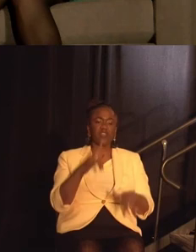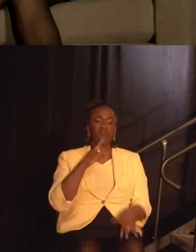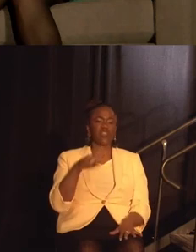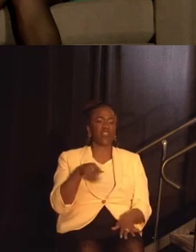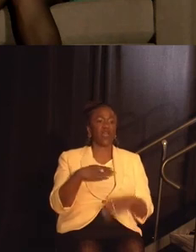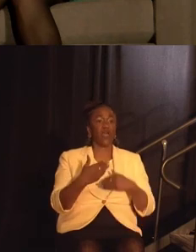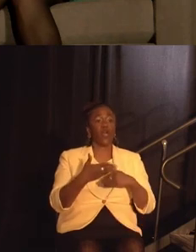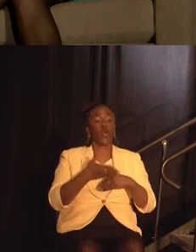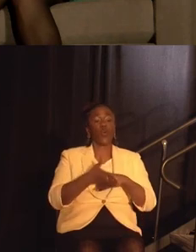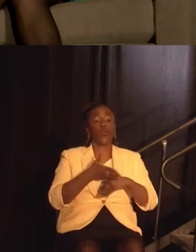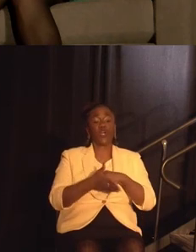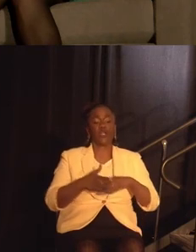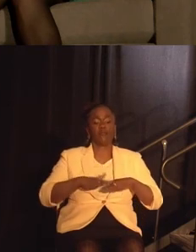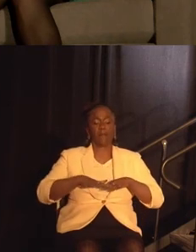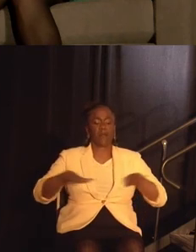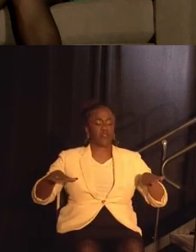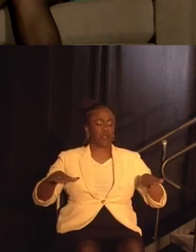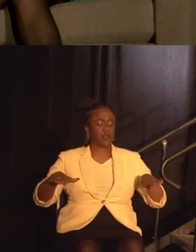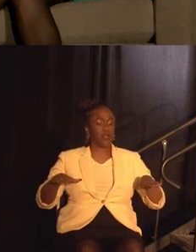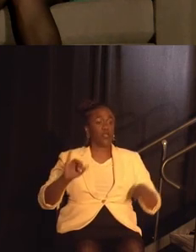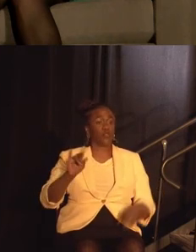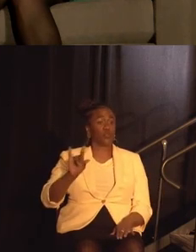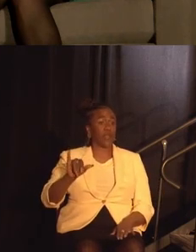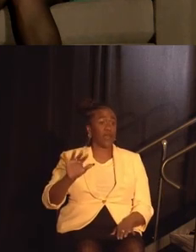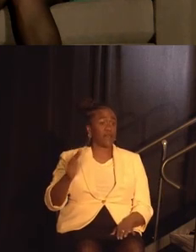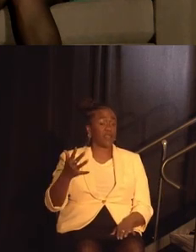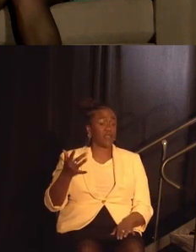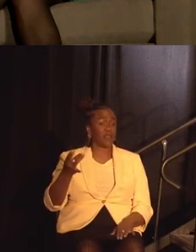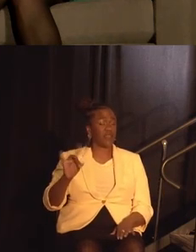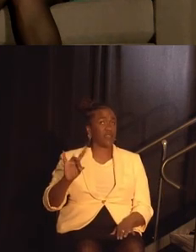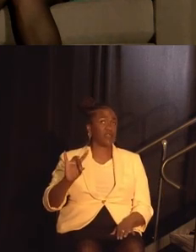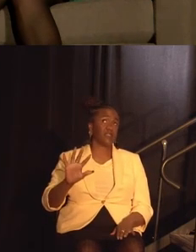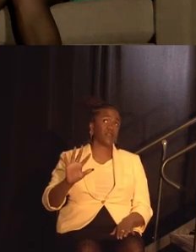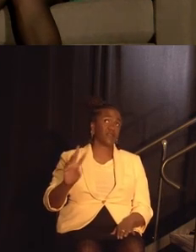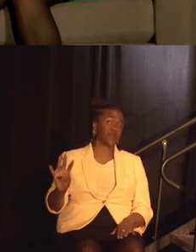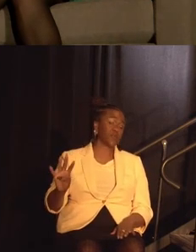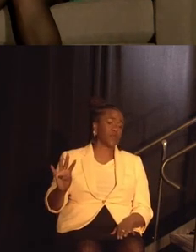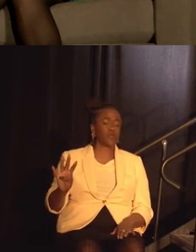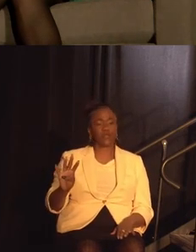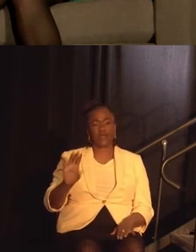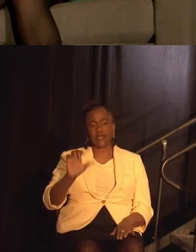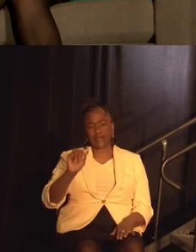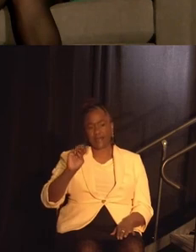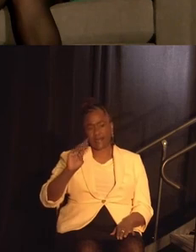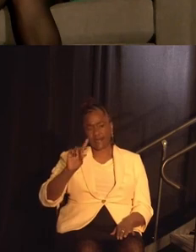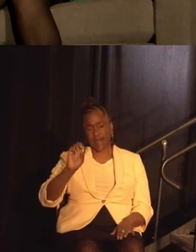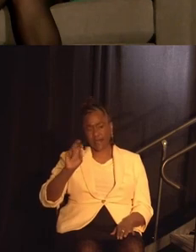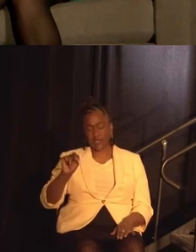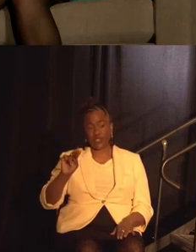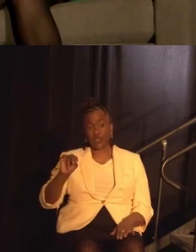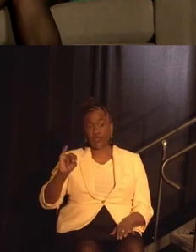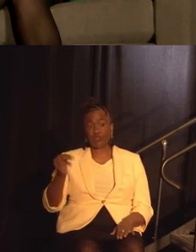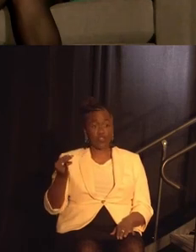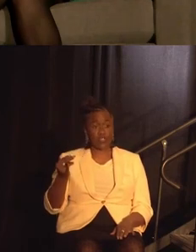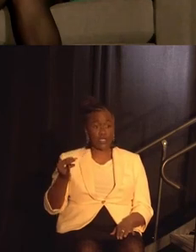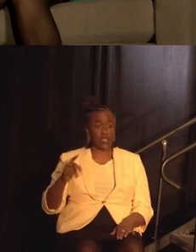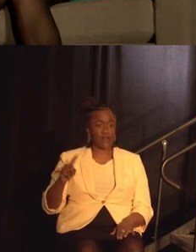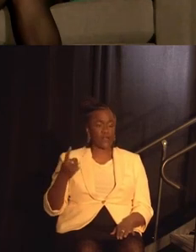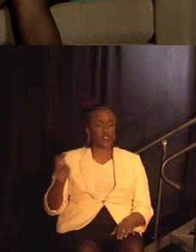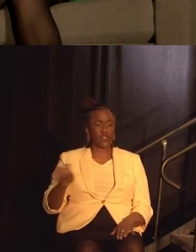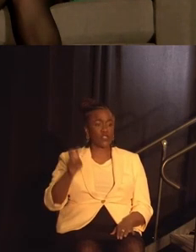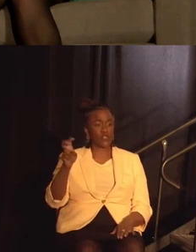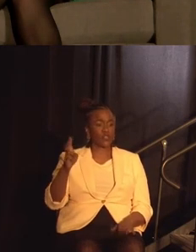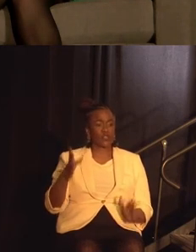of wood above the ground. On July 5th, 1854, Camden, New Jersey welcomed the first tourist